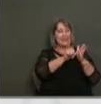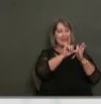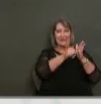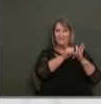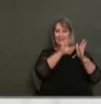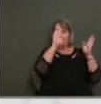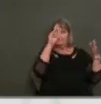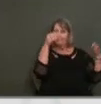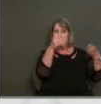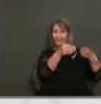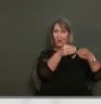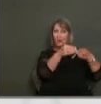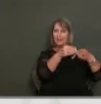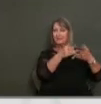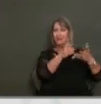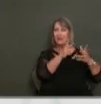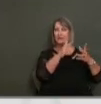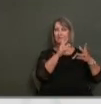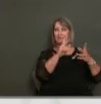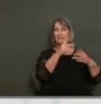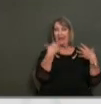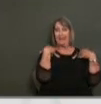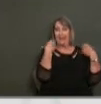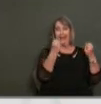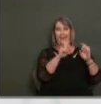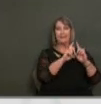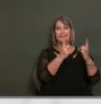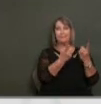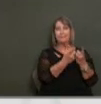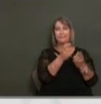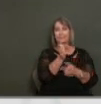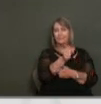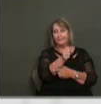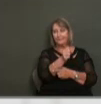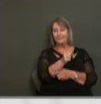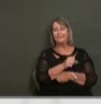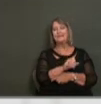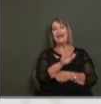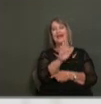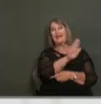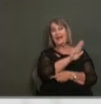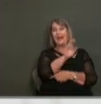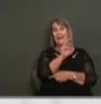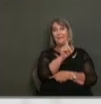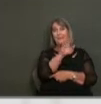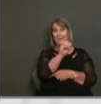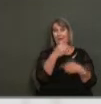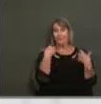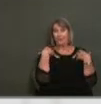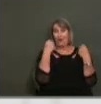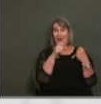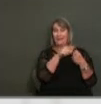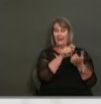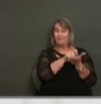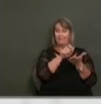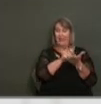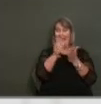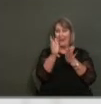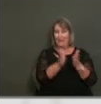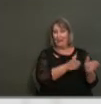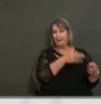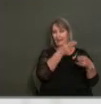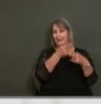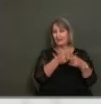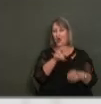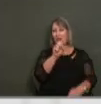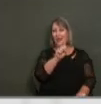services provided by our department. And the Metro Health Department developed a plan that is called the